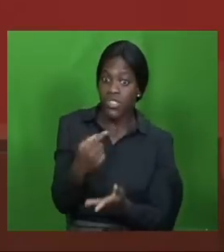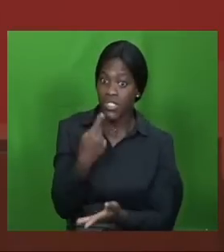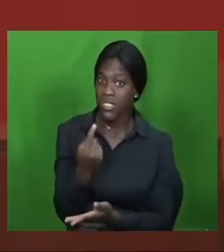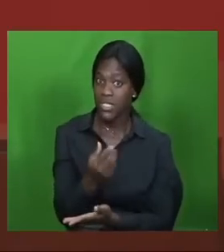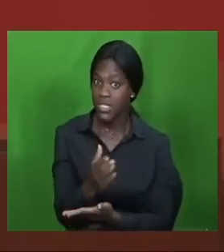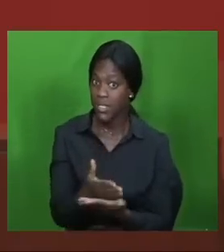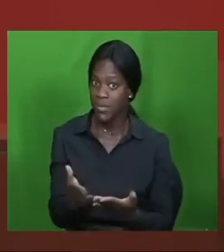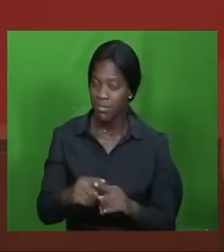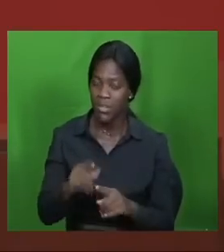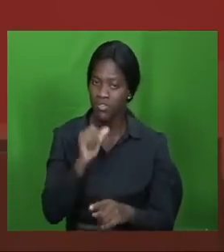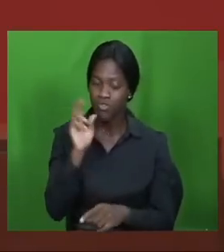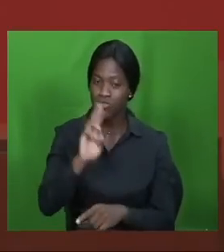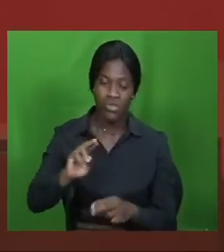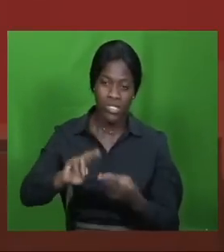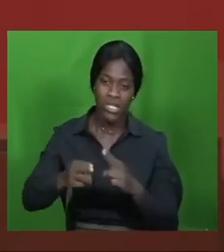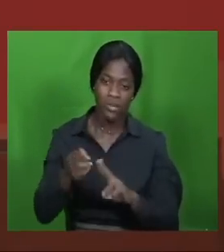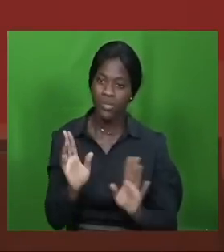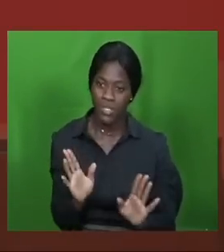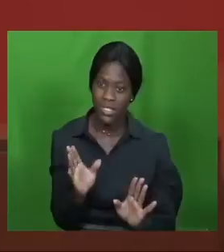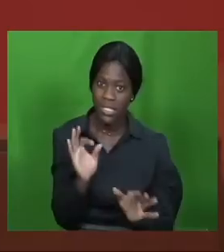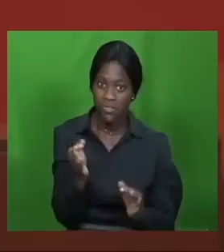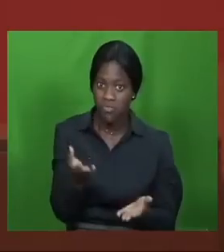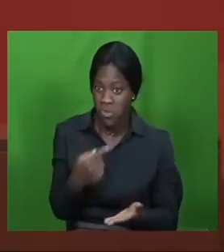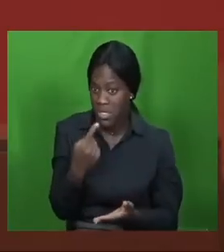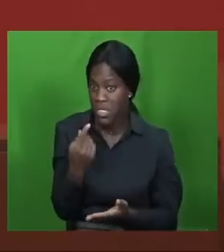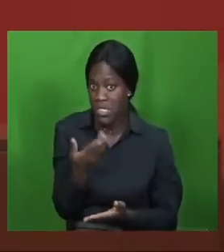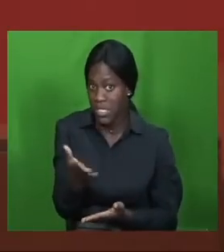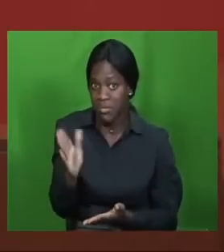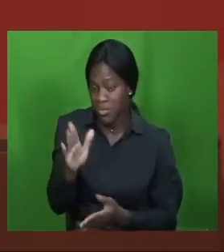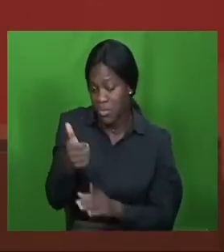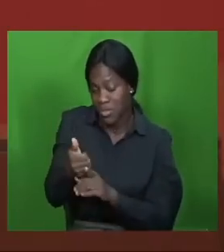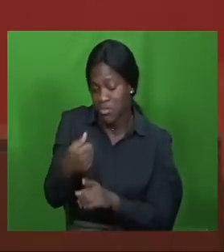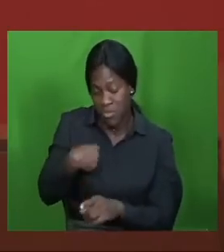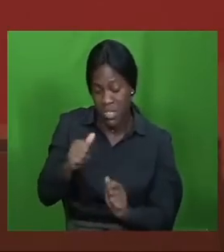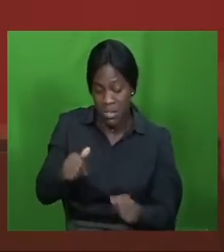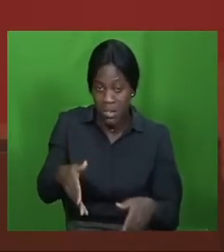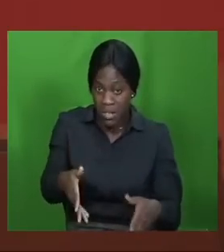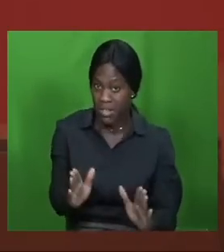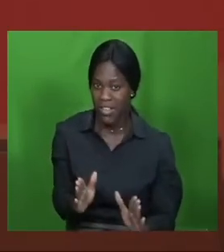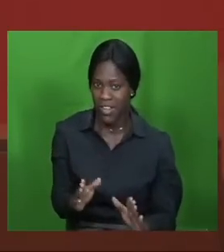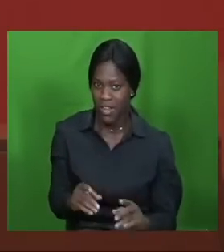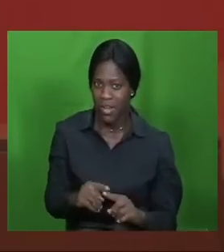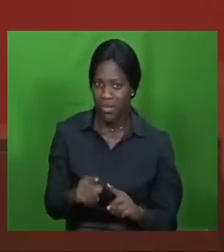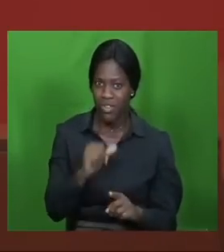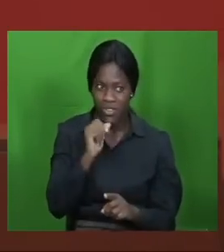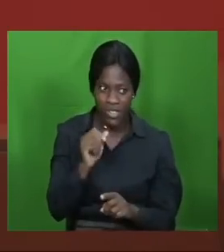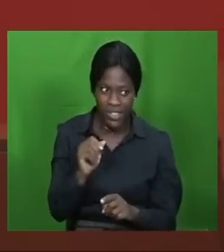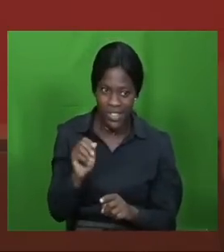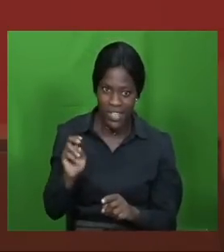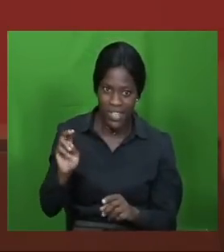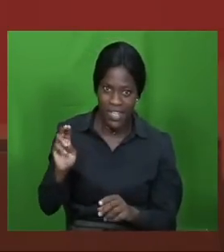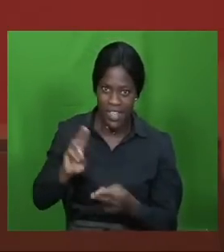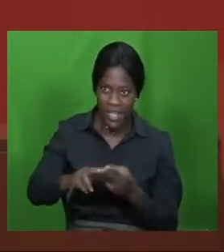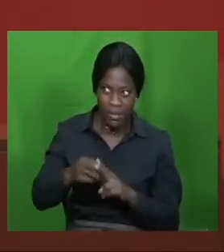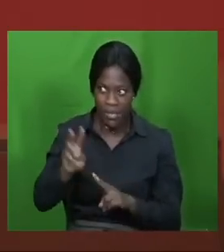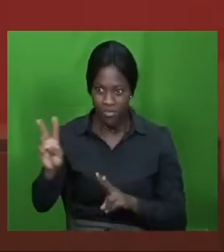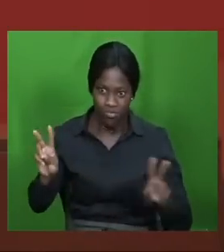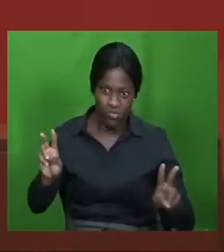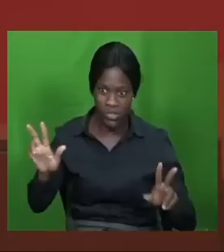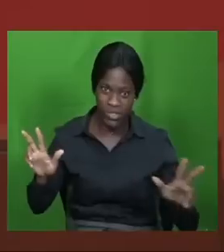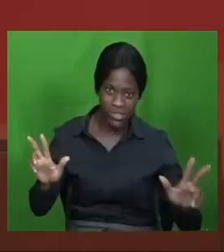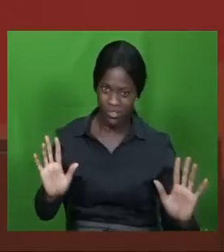use numbers. If you want to say something yourself, I can allow you, but don't use numbers. We should go